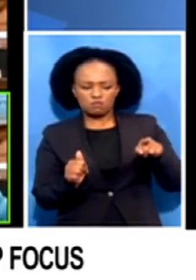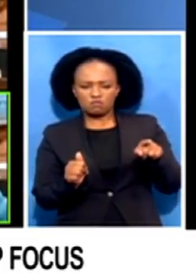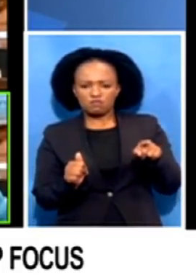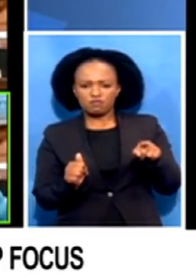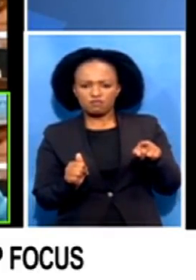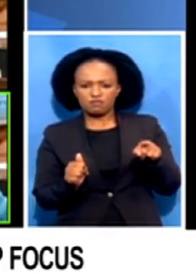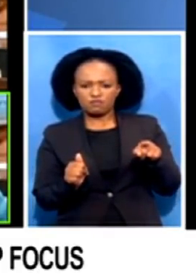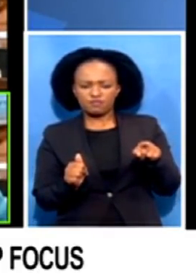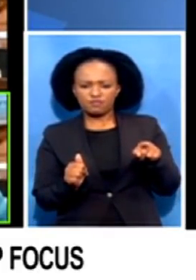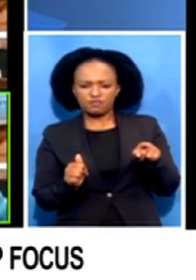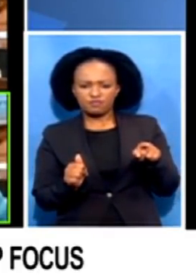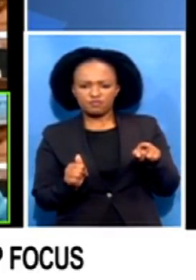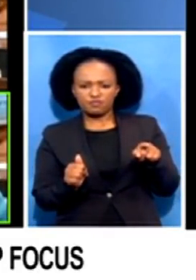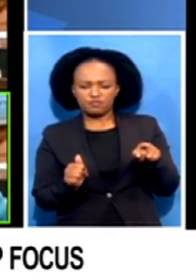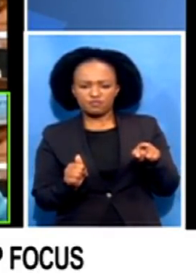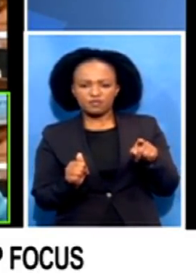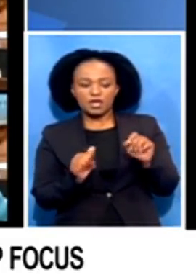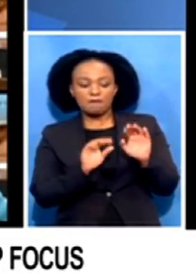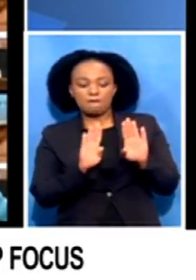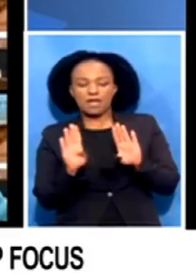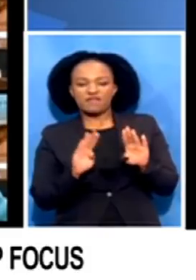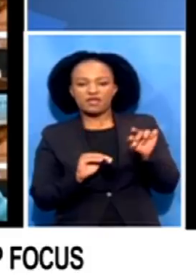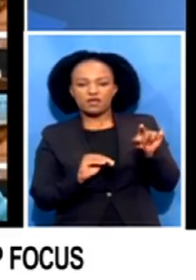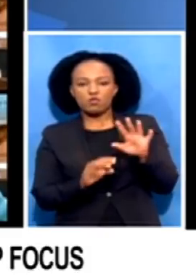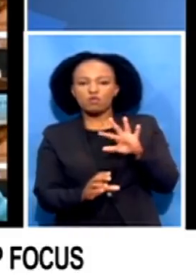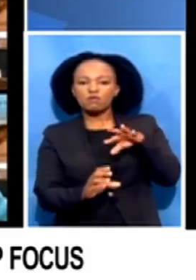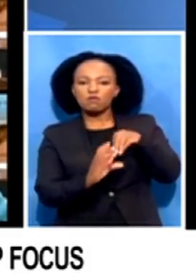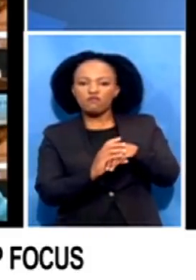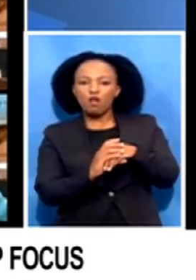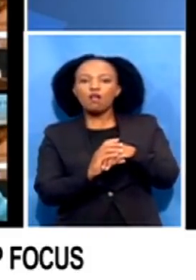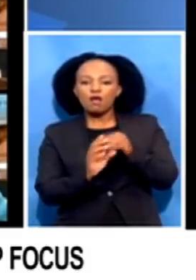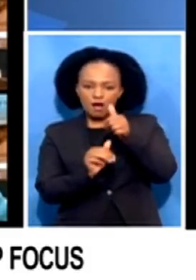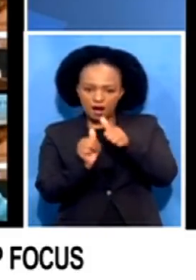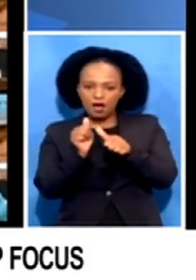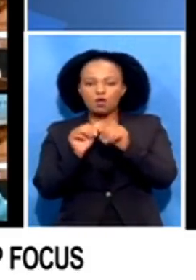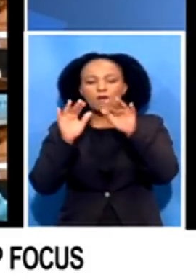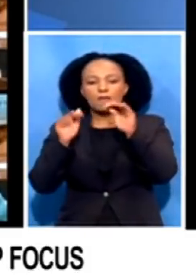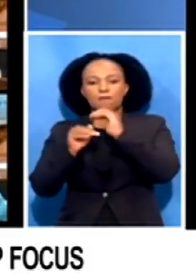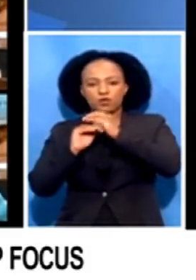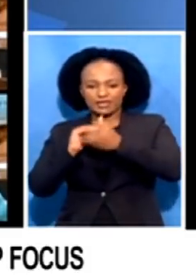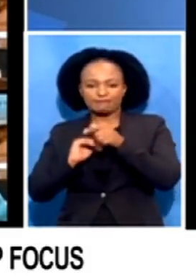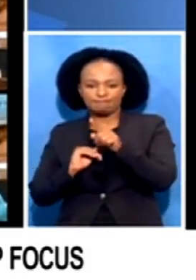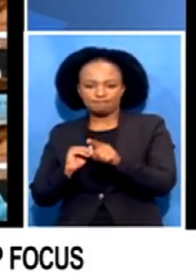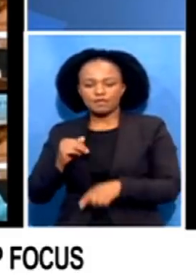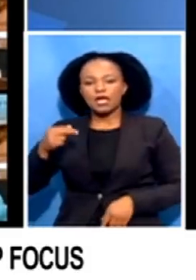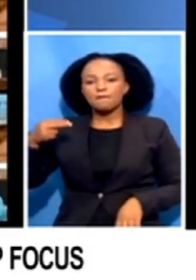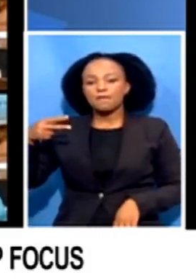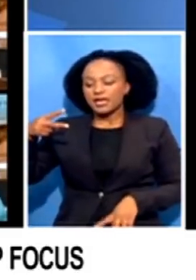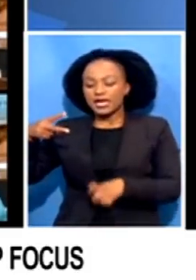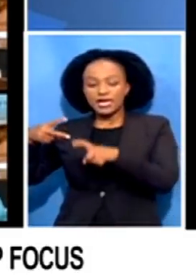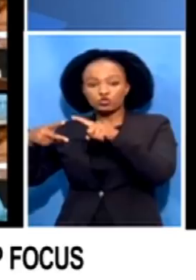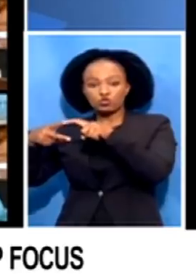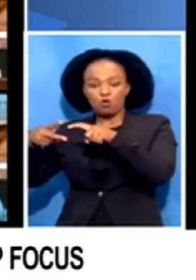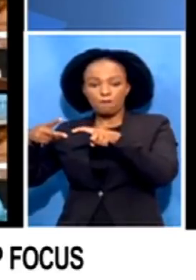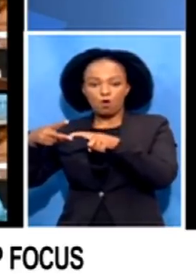fall within the jurisdiction of the public protector. Absolutely, it's 2 points. It's his own position as deputy president, which is what